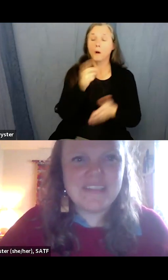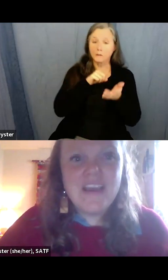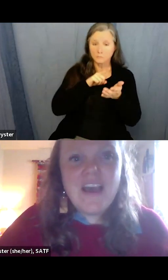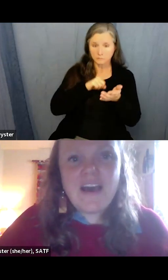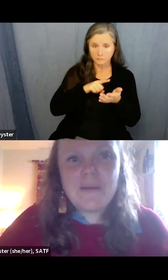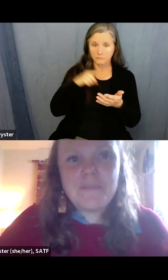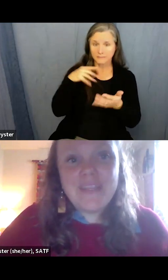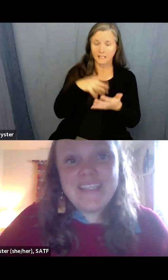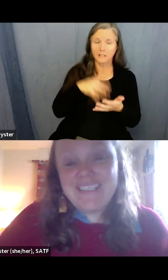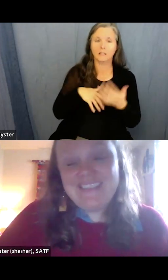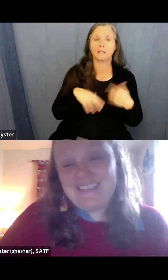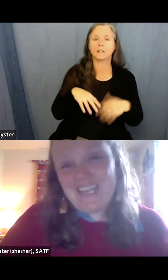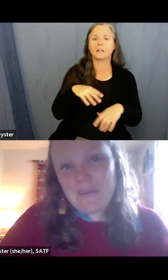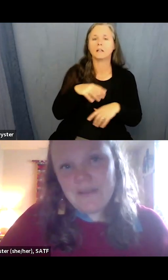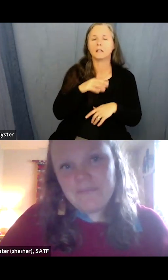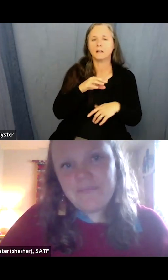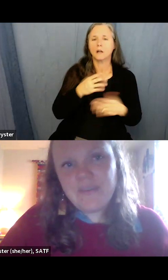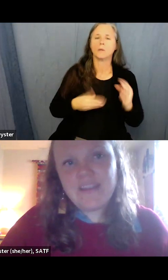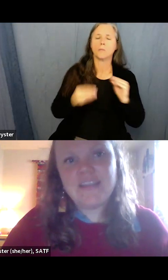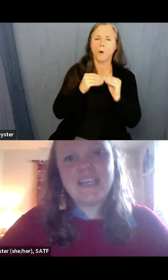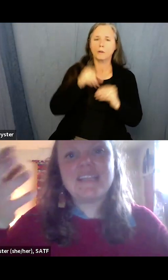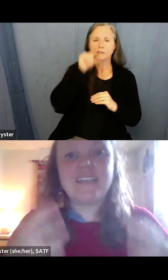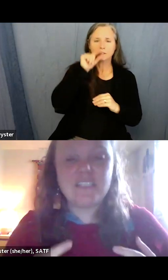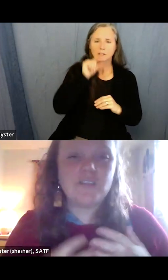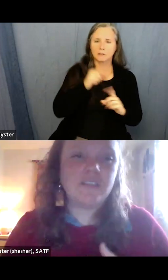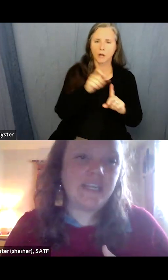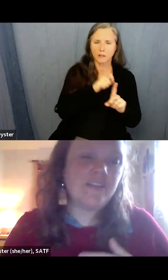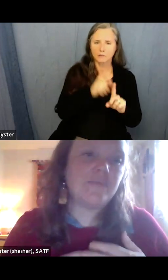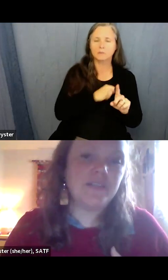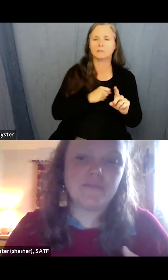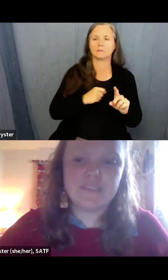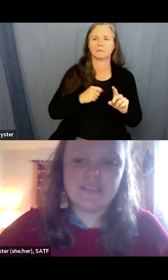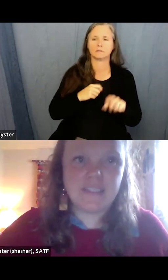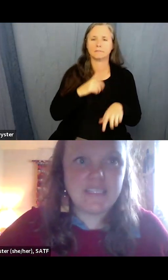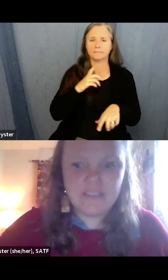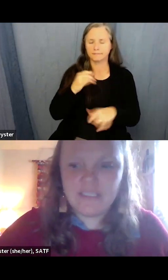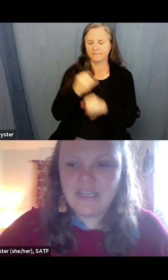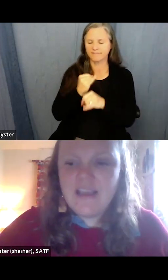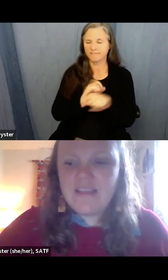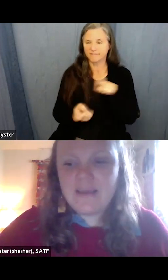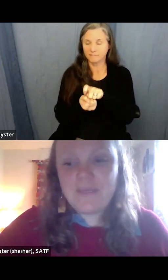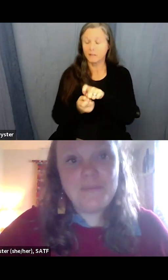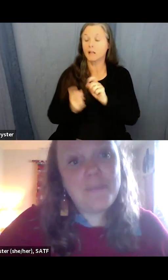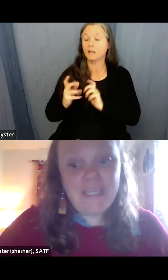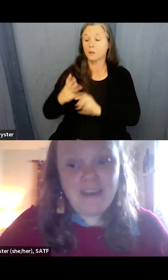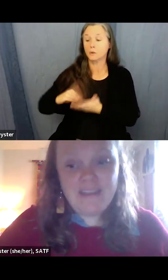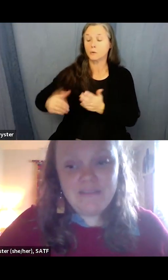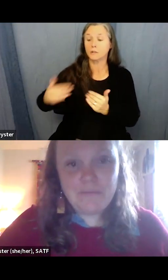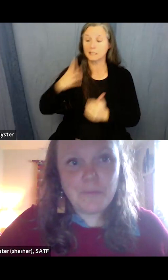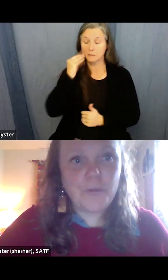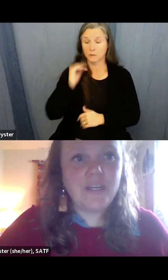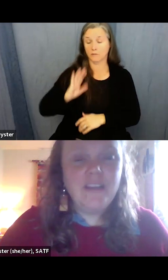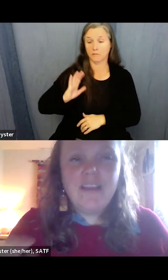help is, it doesn't happen, there's that additional layer that reinforces the likelihood that people may